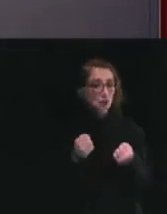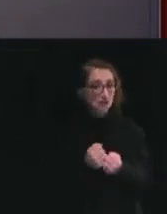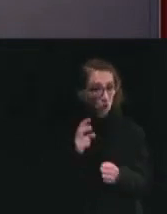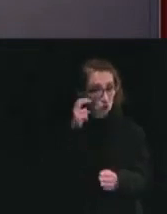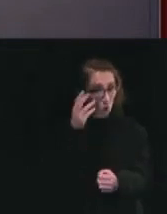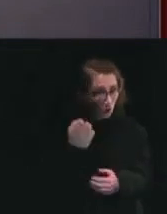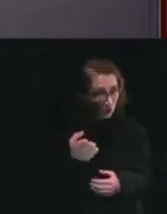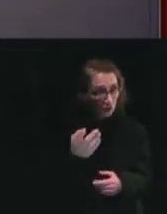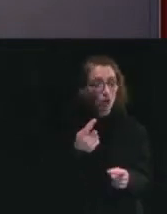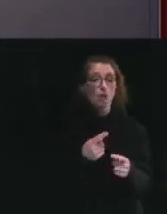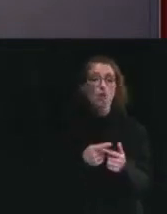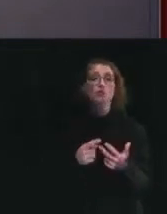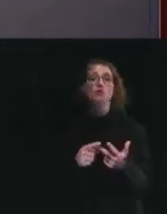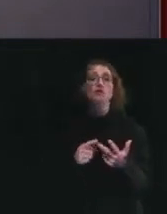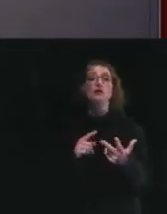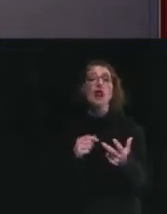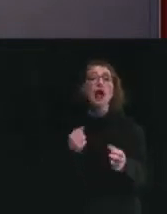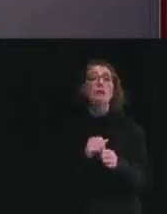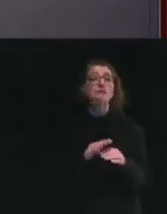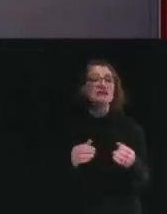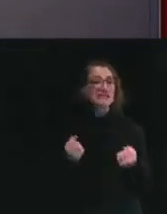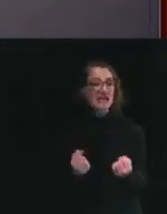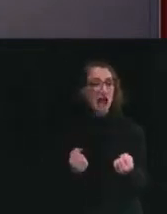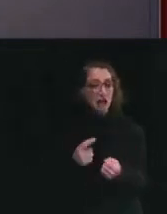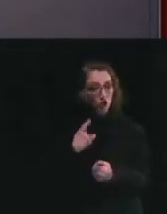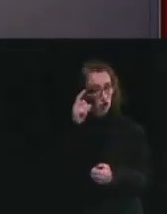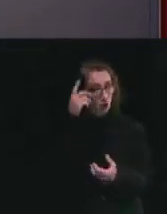situation, and the security of your job.